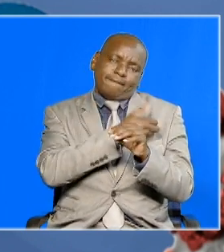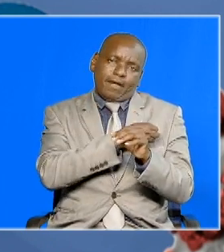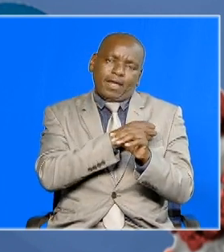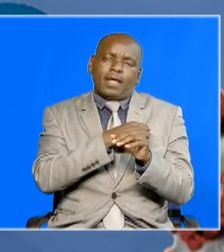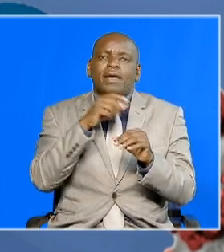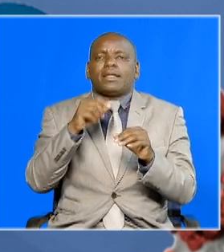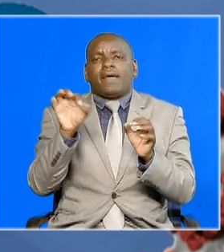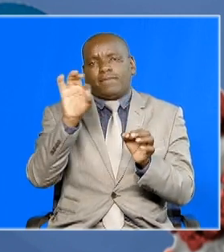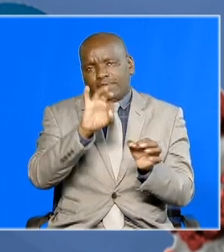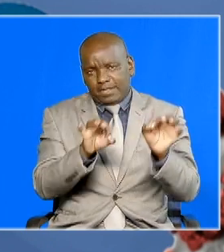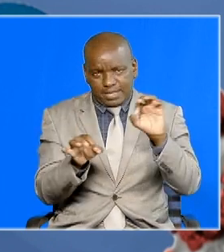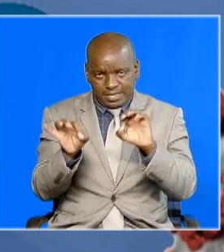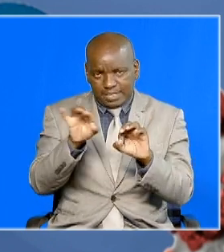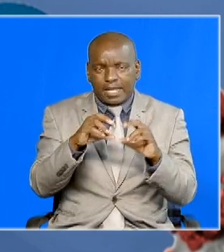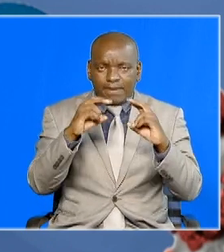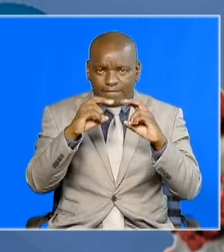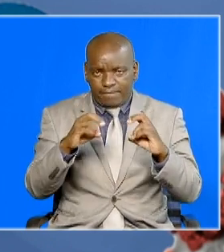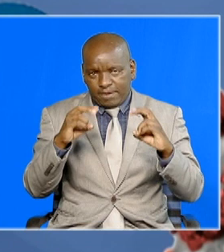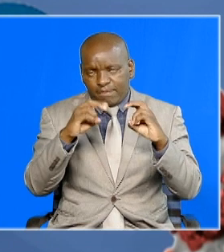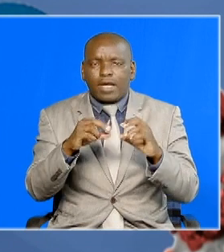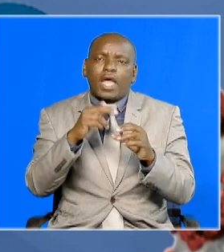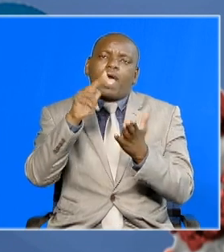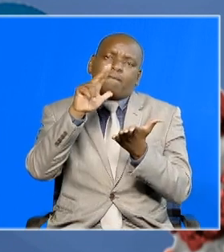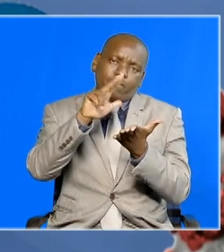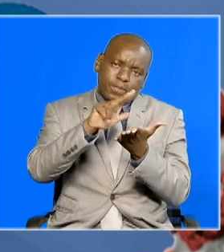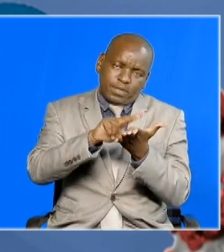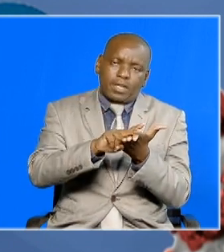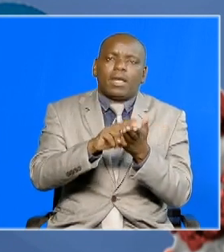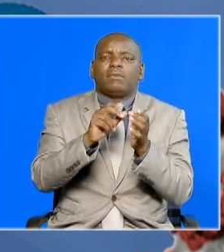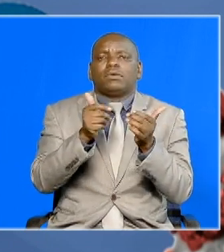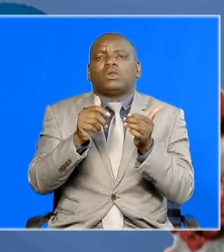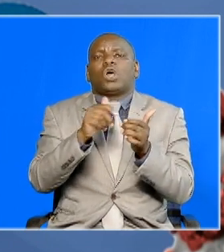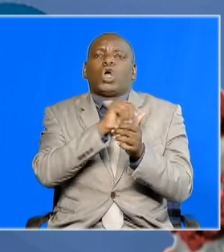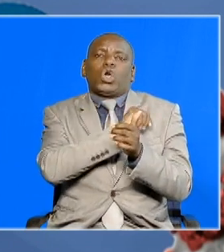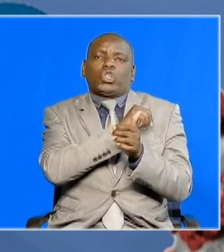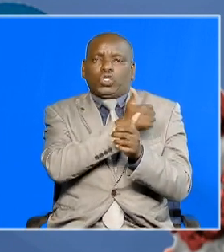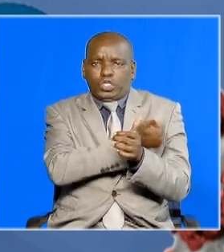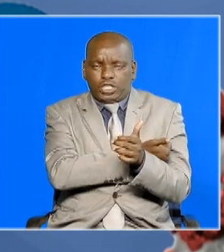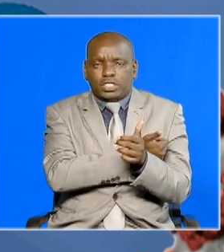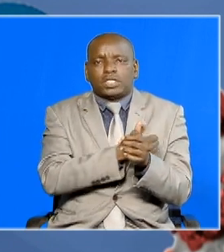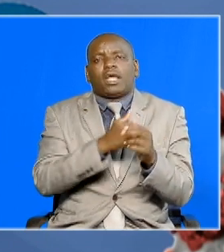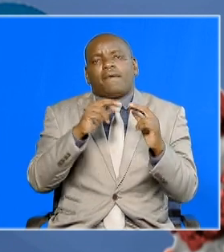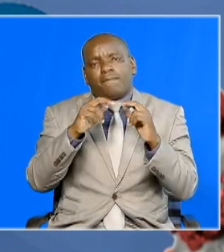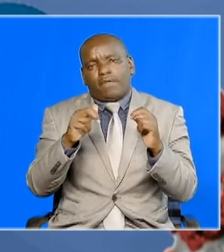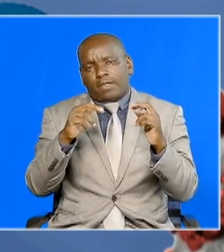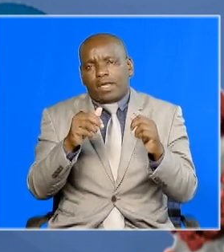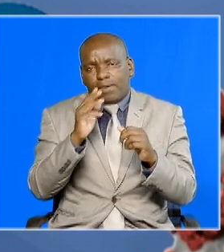the science-based emergency use authorization processes that the authority conducted.